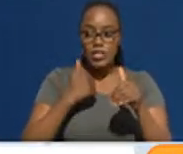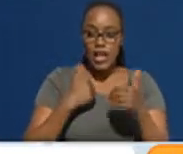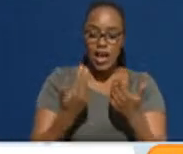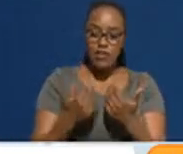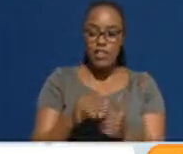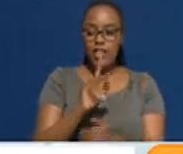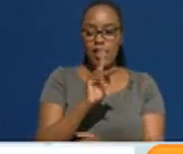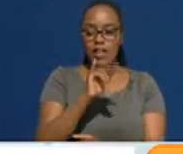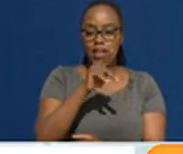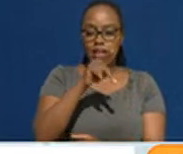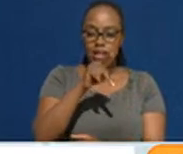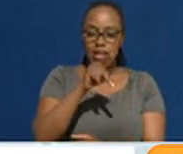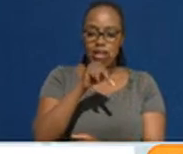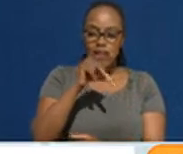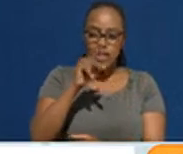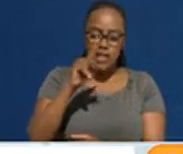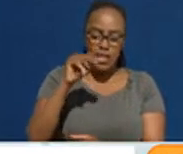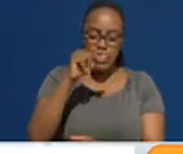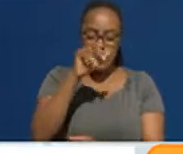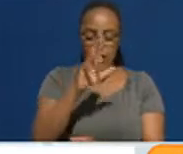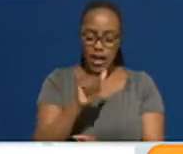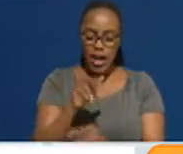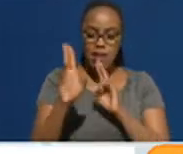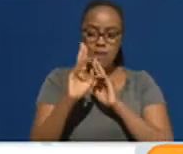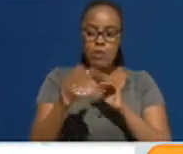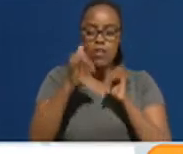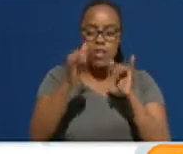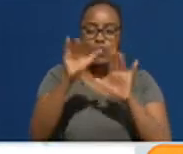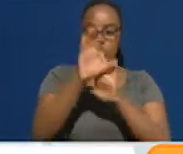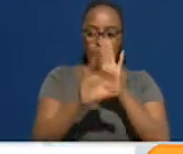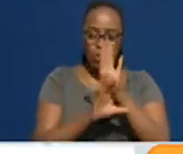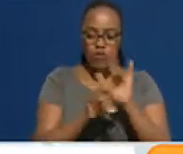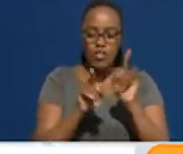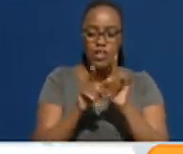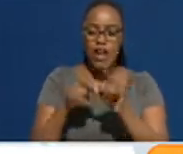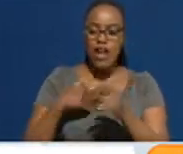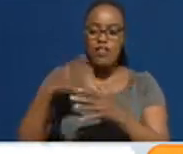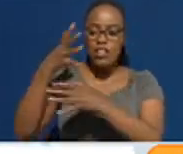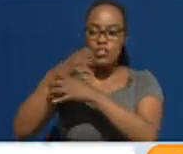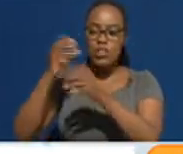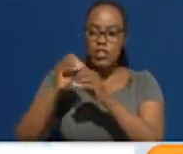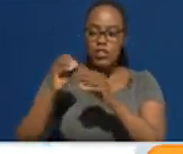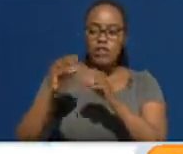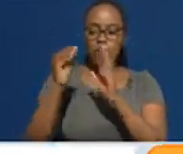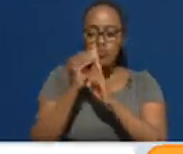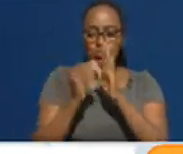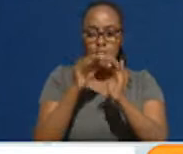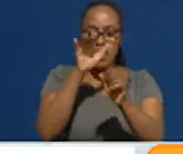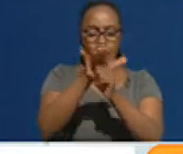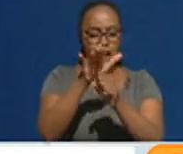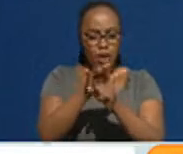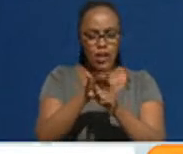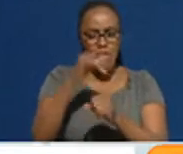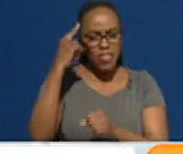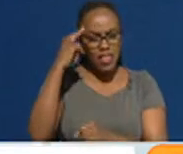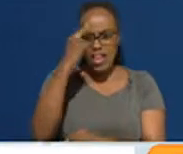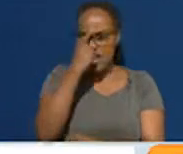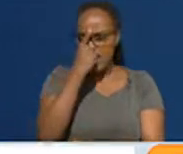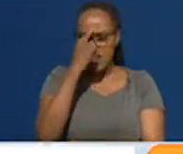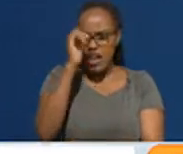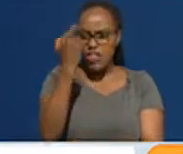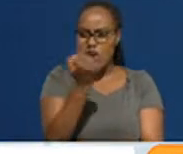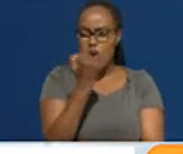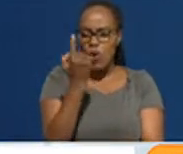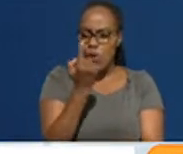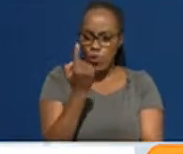report, there was, you know, the new constitution, and you see that mood of mistrust that, you know, let's put as many, I think maybe India might be the only